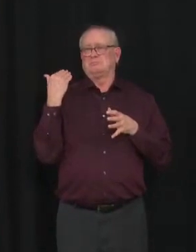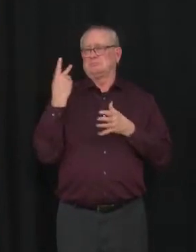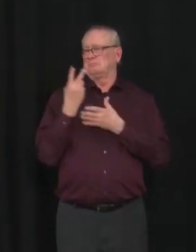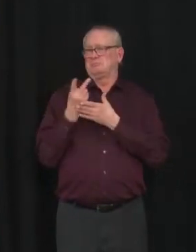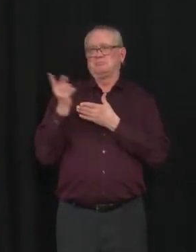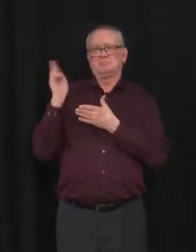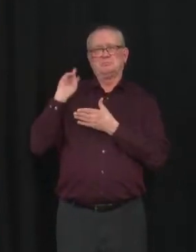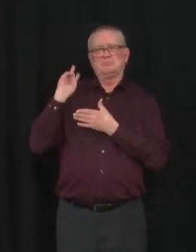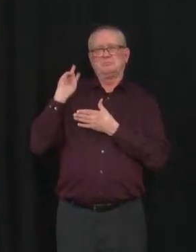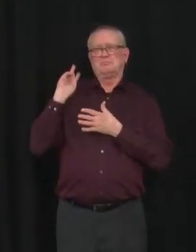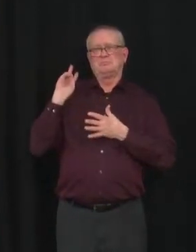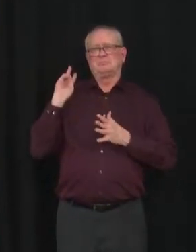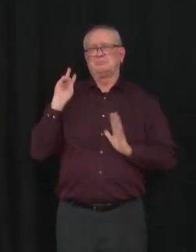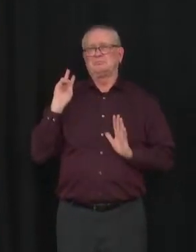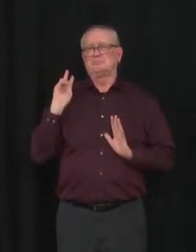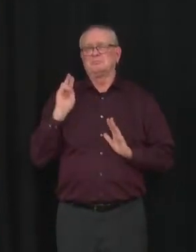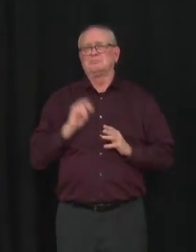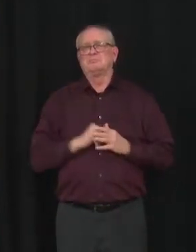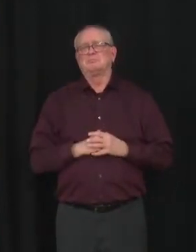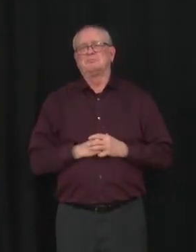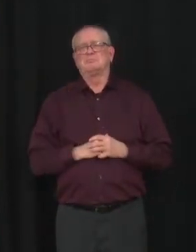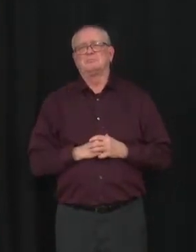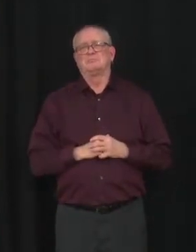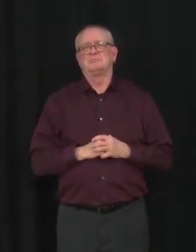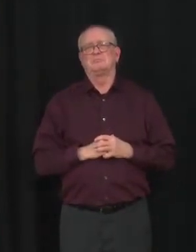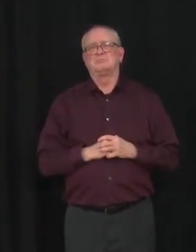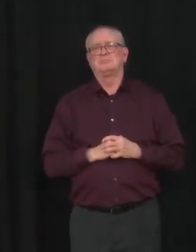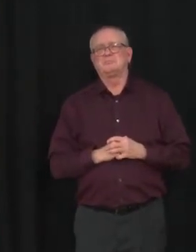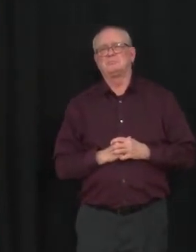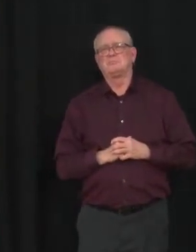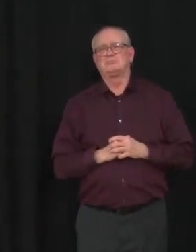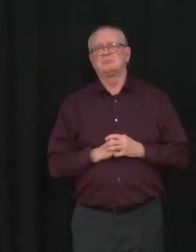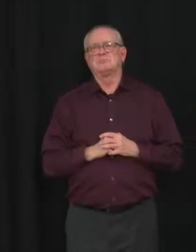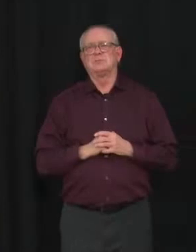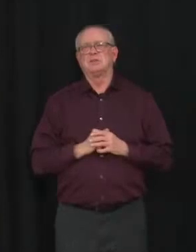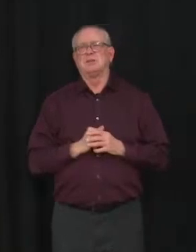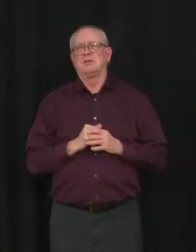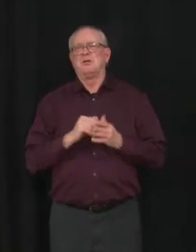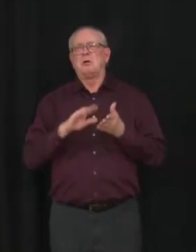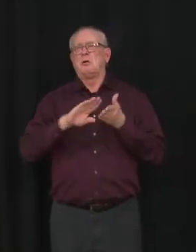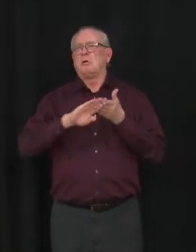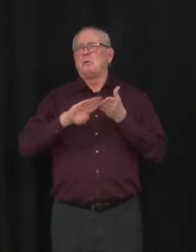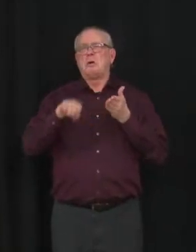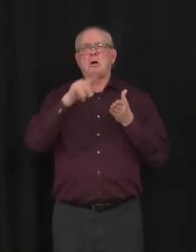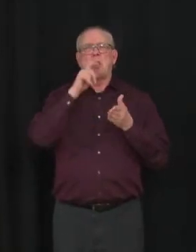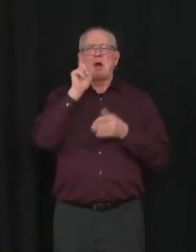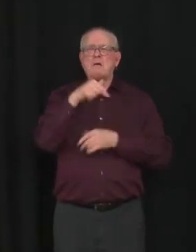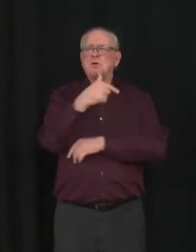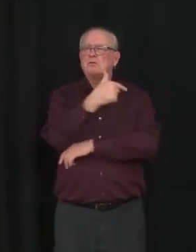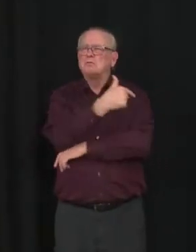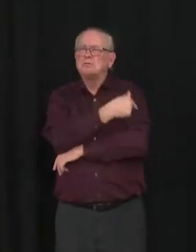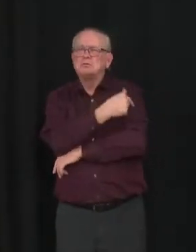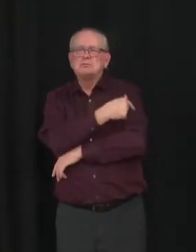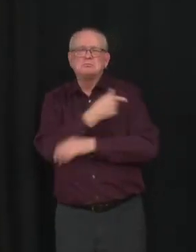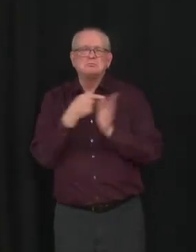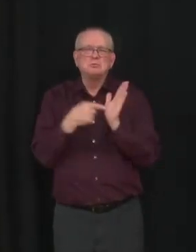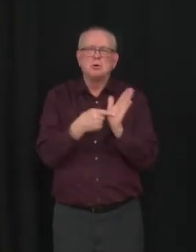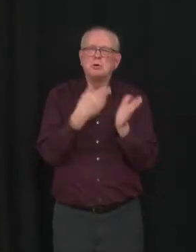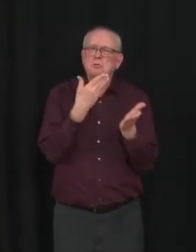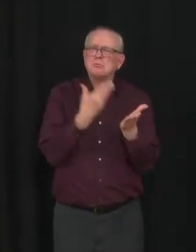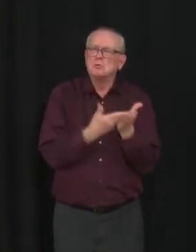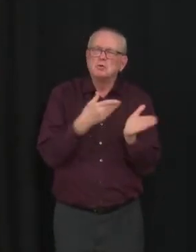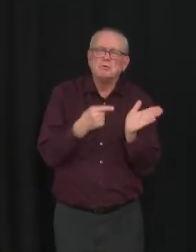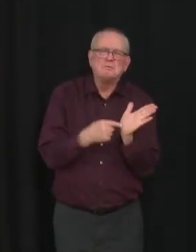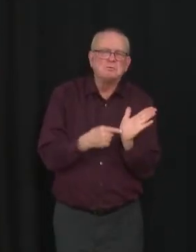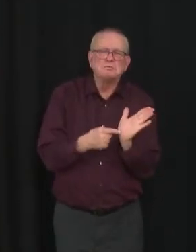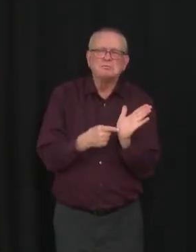doing away with the vaccination requirement. Do you think that was premature, given what's happening now? No, and I would point out